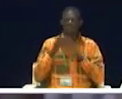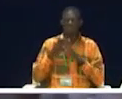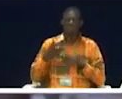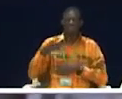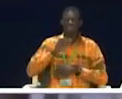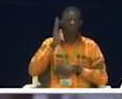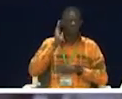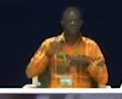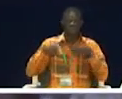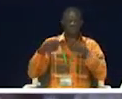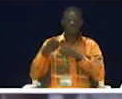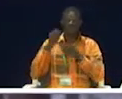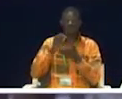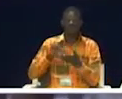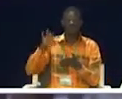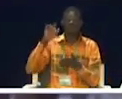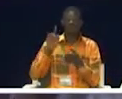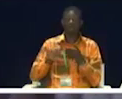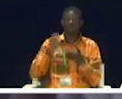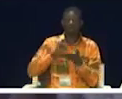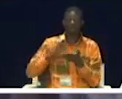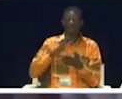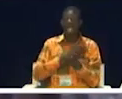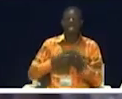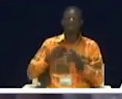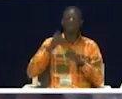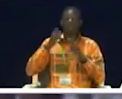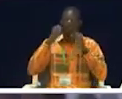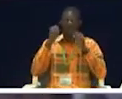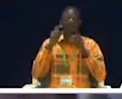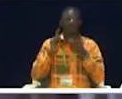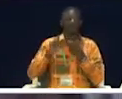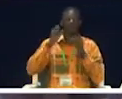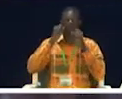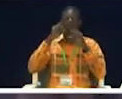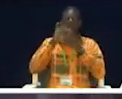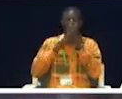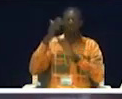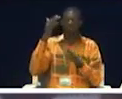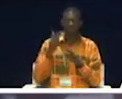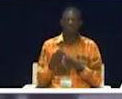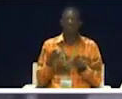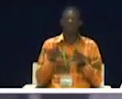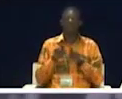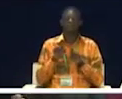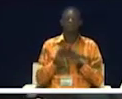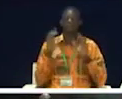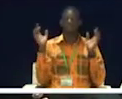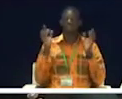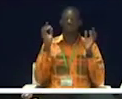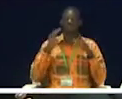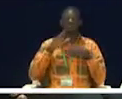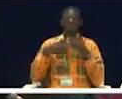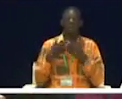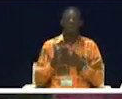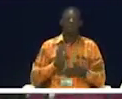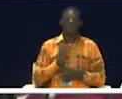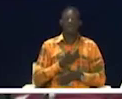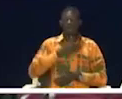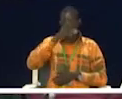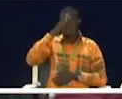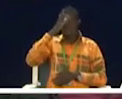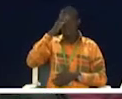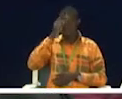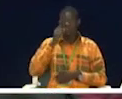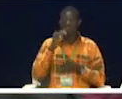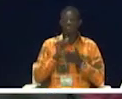glory to glory, from power to power in the name of Jesus. We also celebrate all our fathers